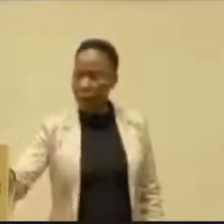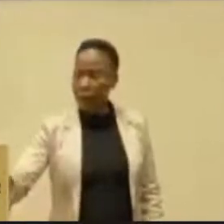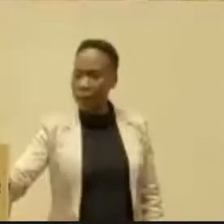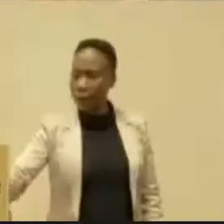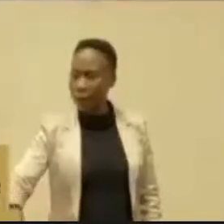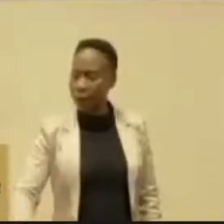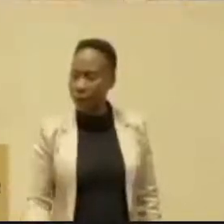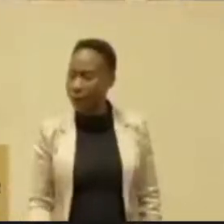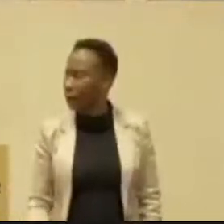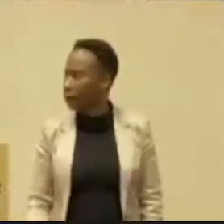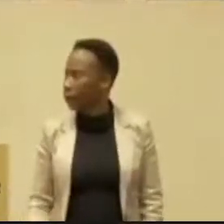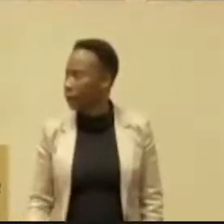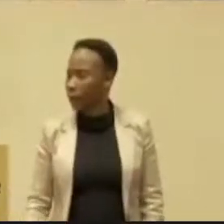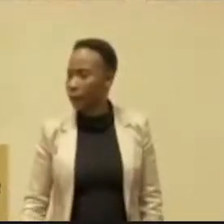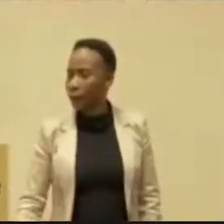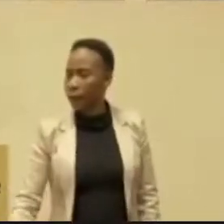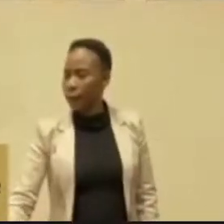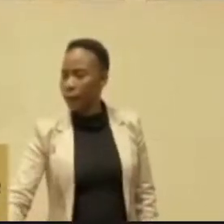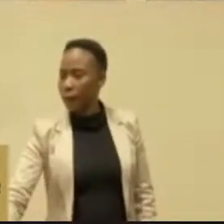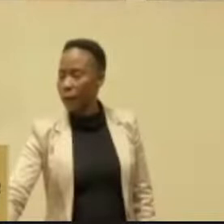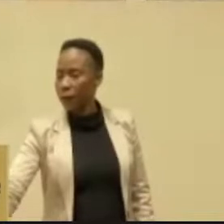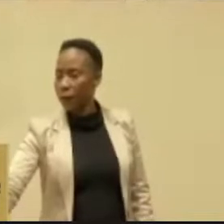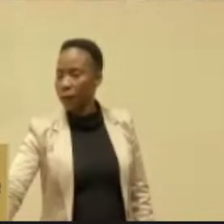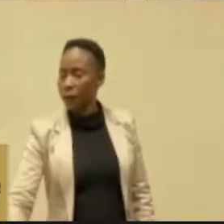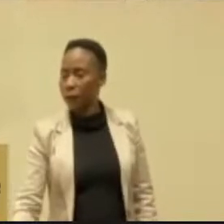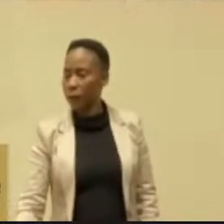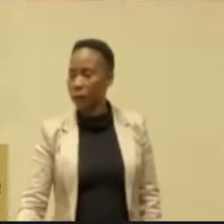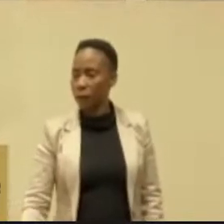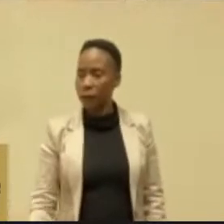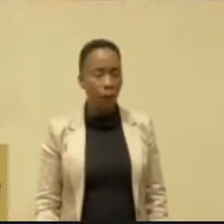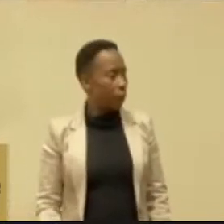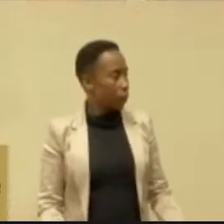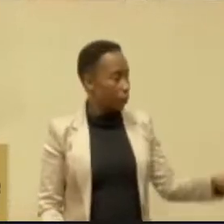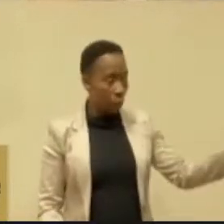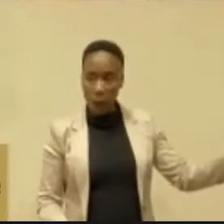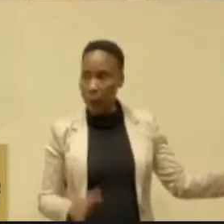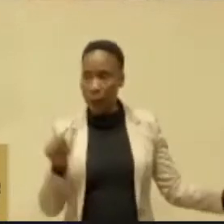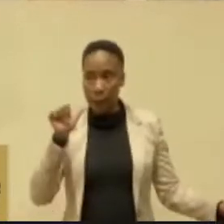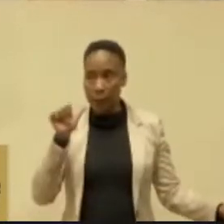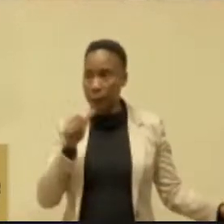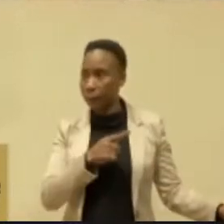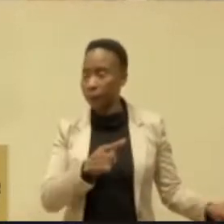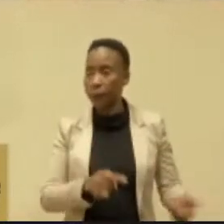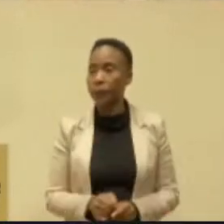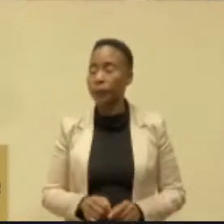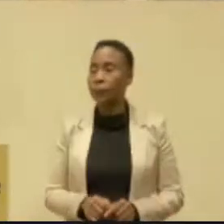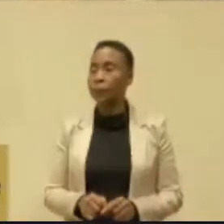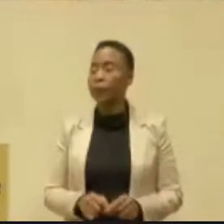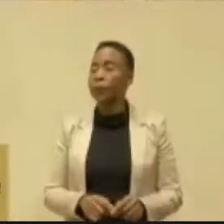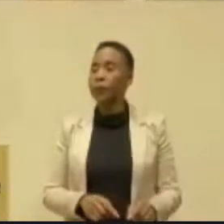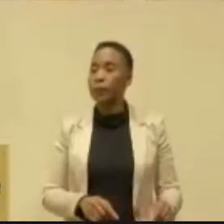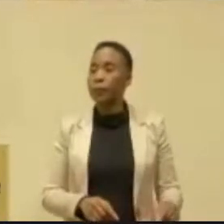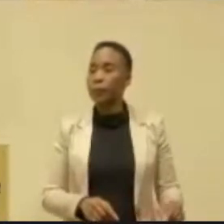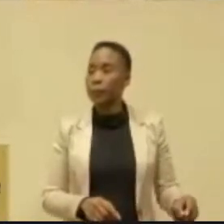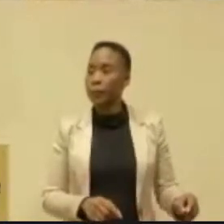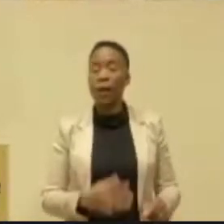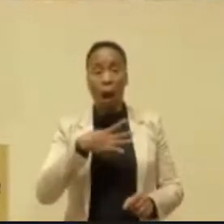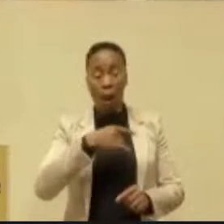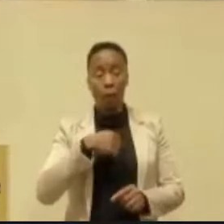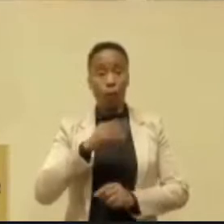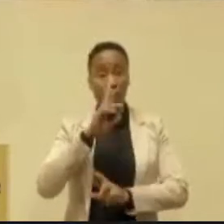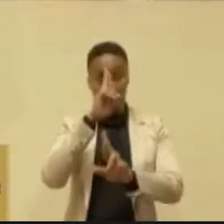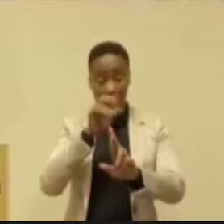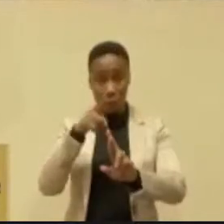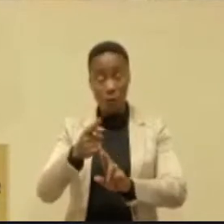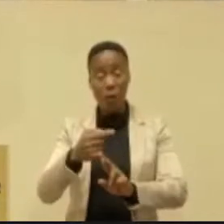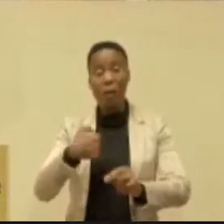i i clearly said i would respond but i want to to remind you that we had the women's